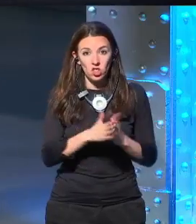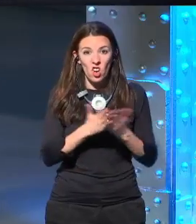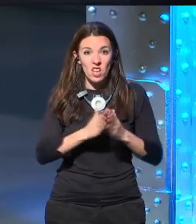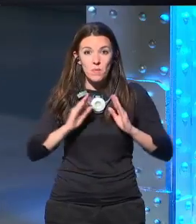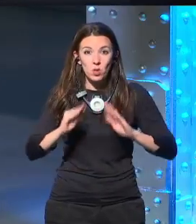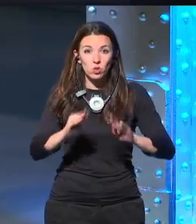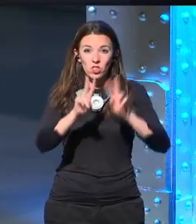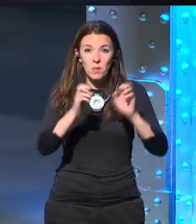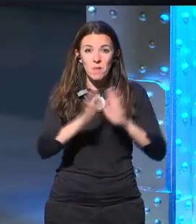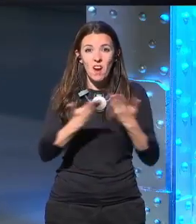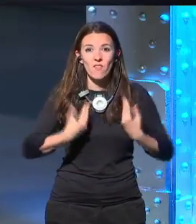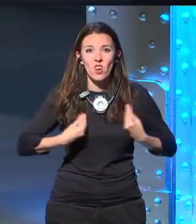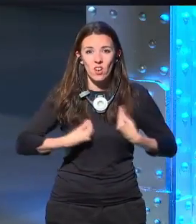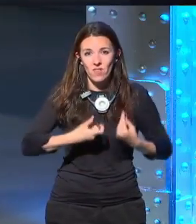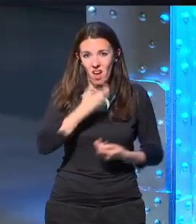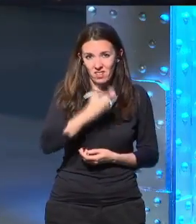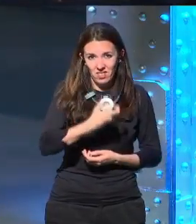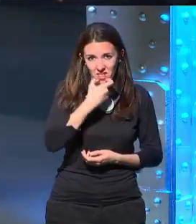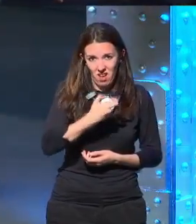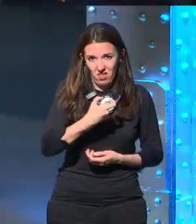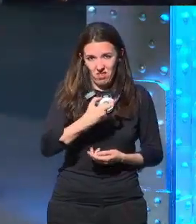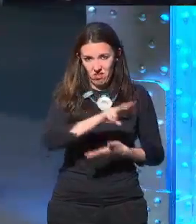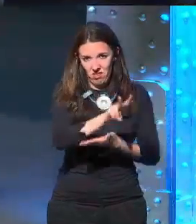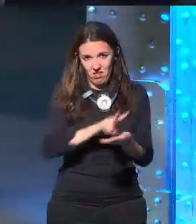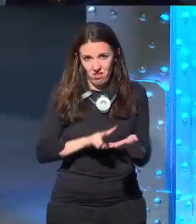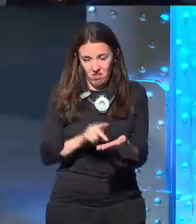I read his book on Einstein's biography.